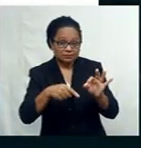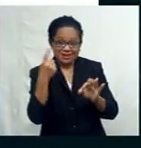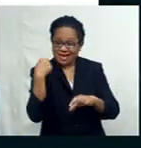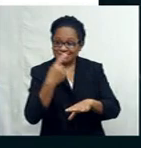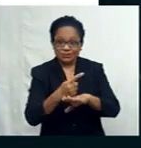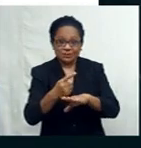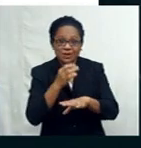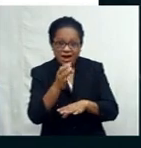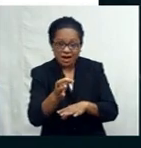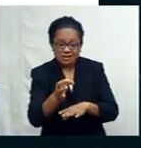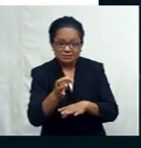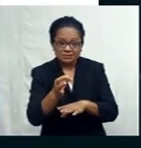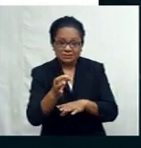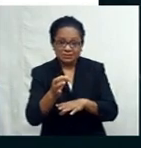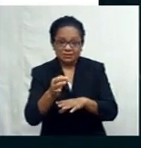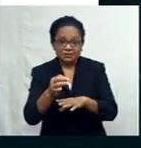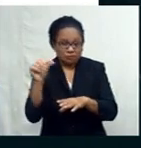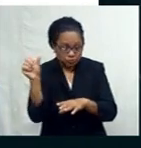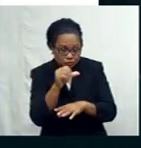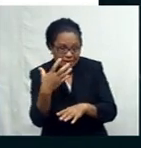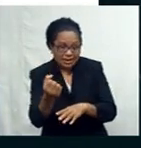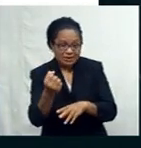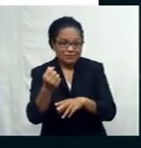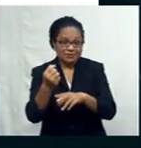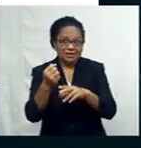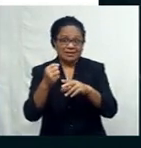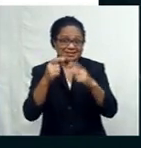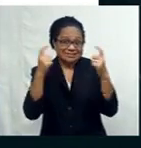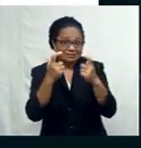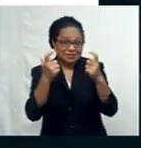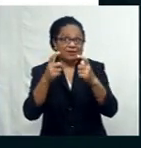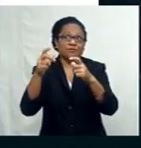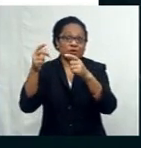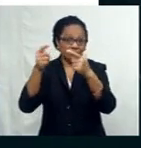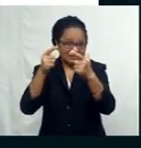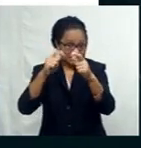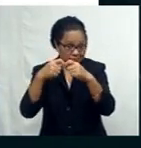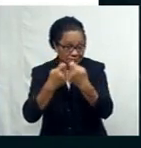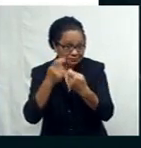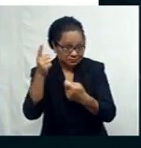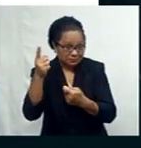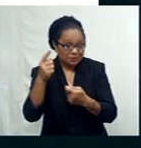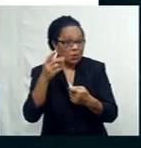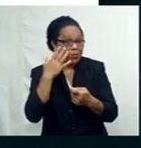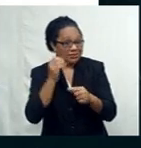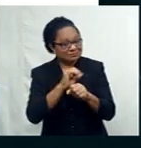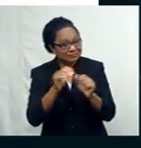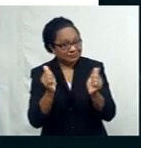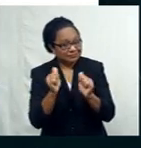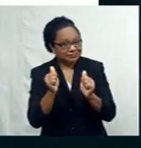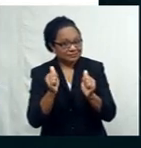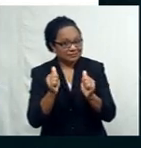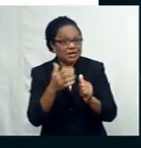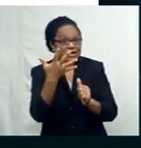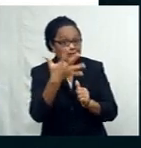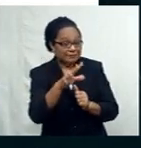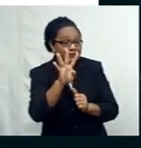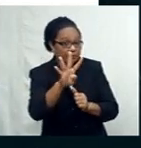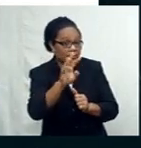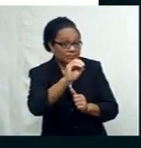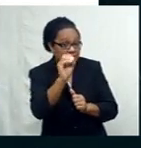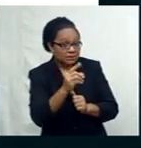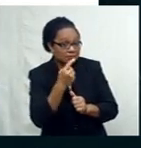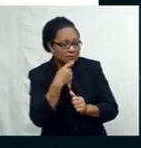we asked, should there be an Olympic Sevens celebration once Fiji is clear of COVID-19? 54%